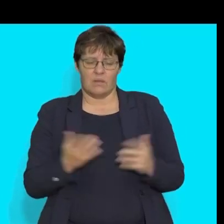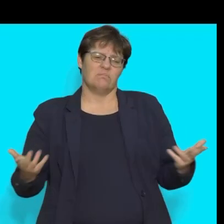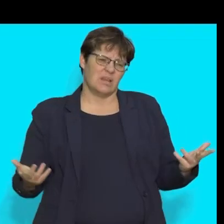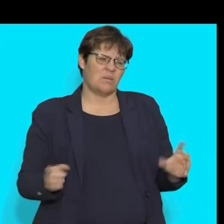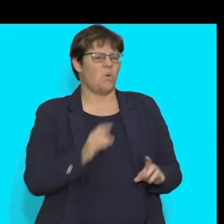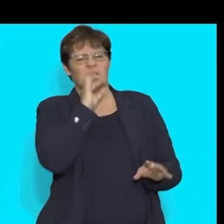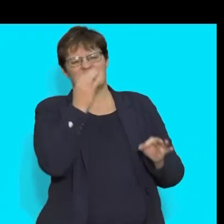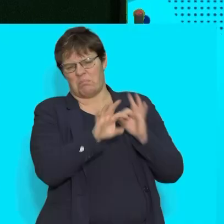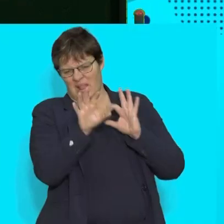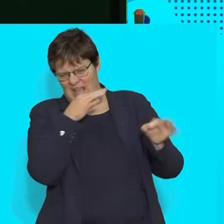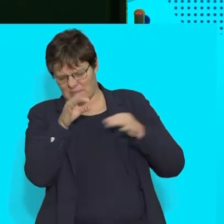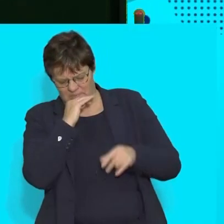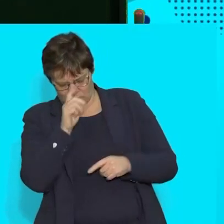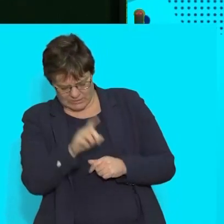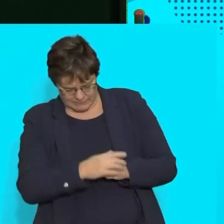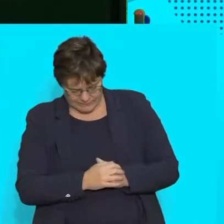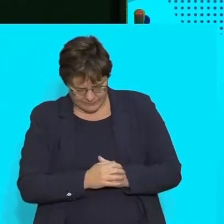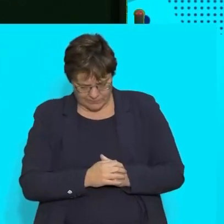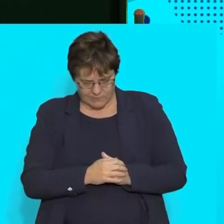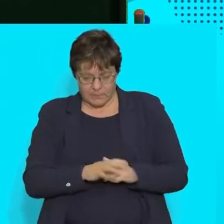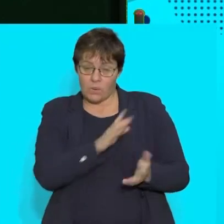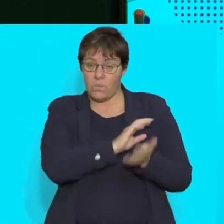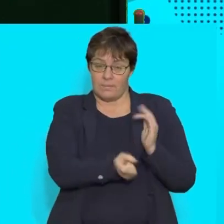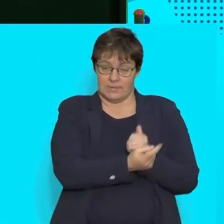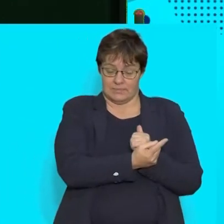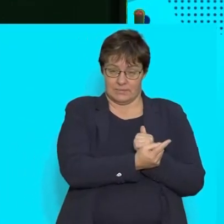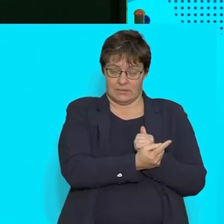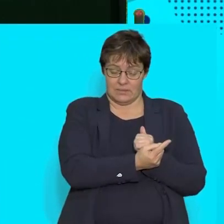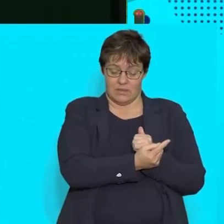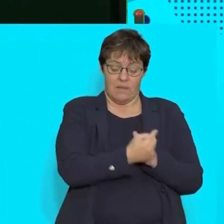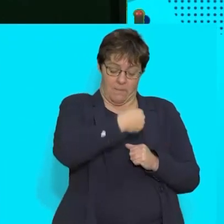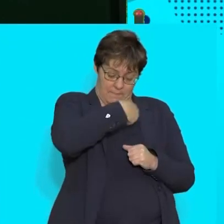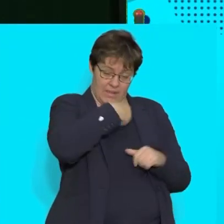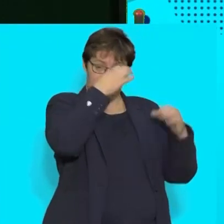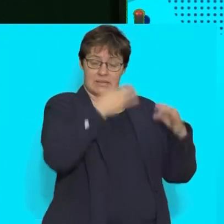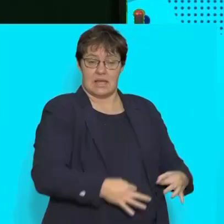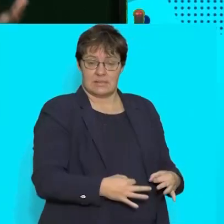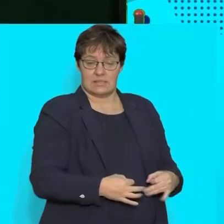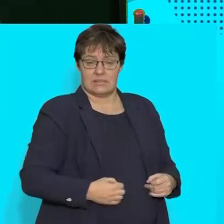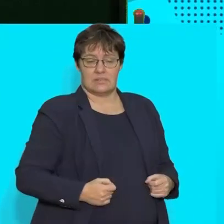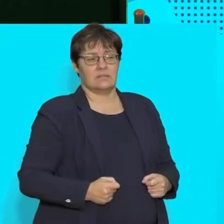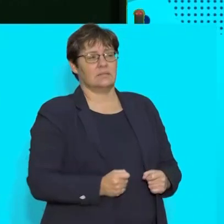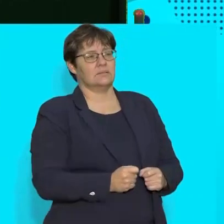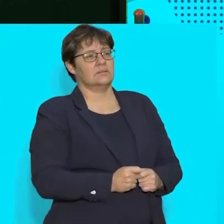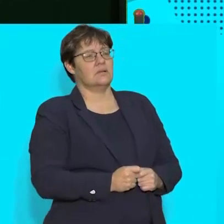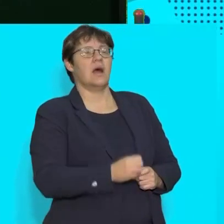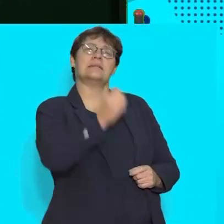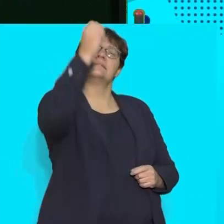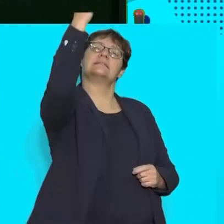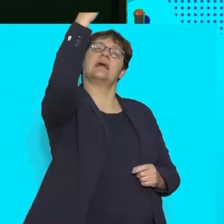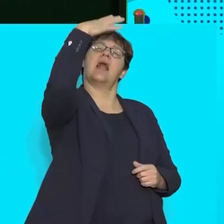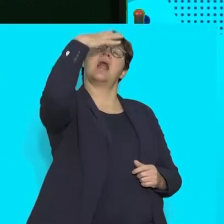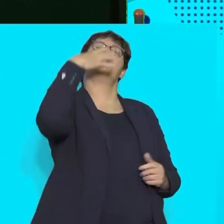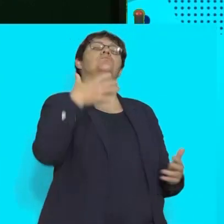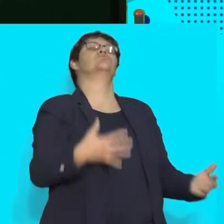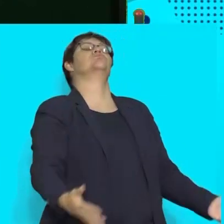put that into a simple context again. So what happens to you if you decide to go and get a tan in the